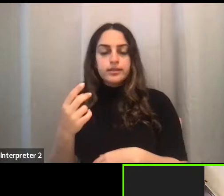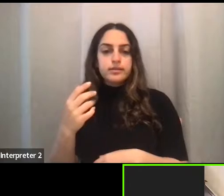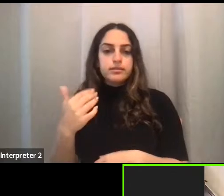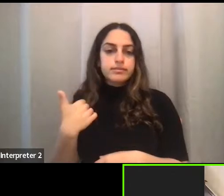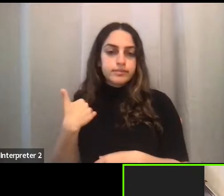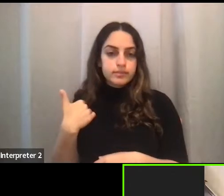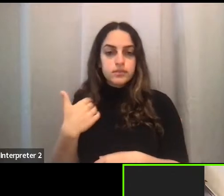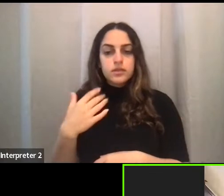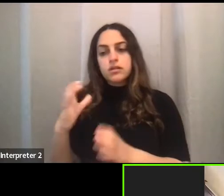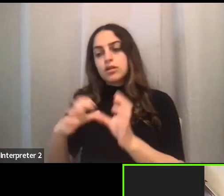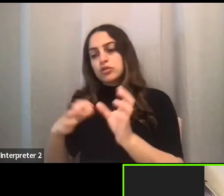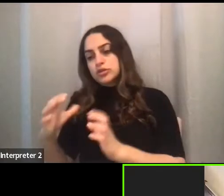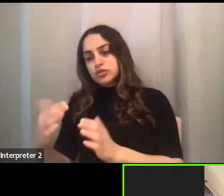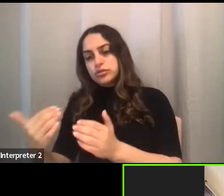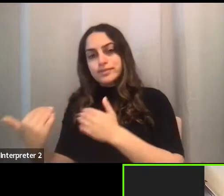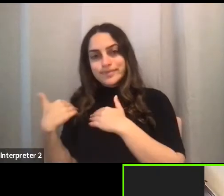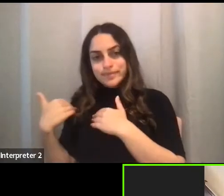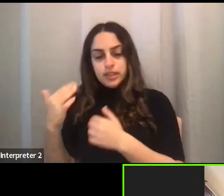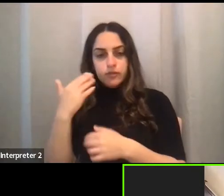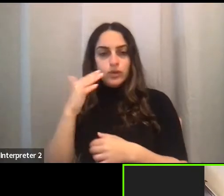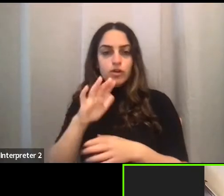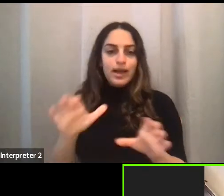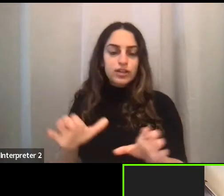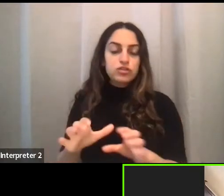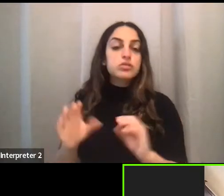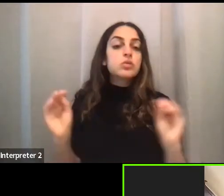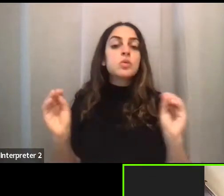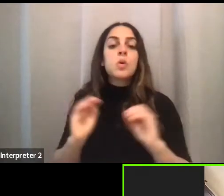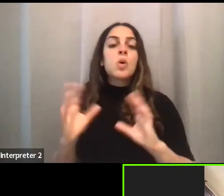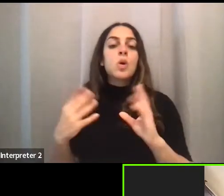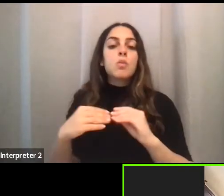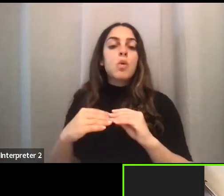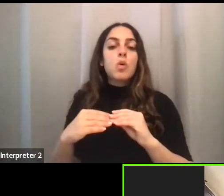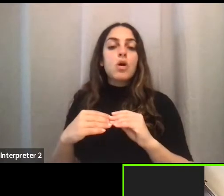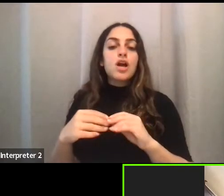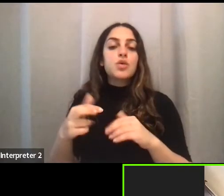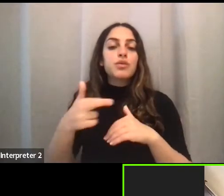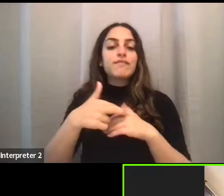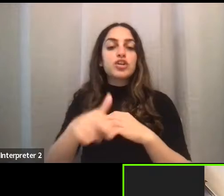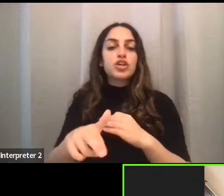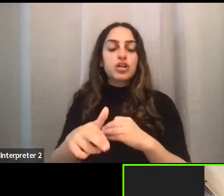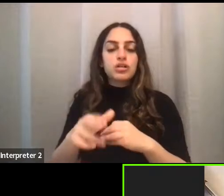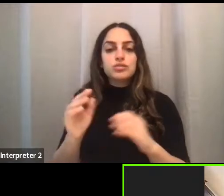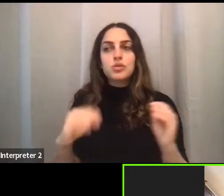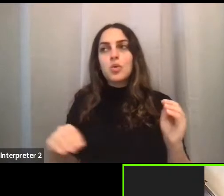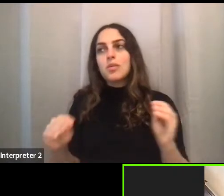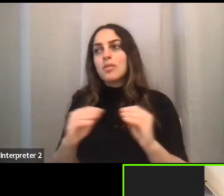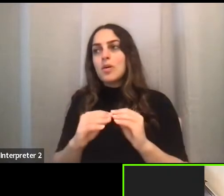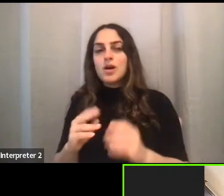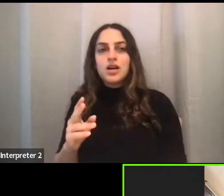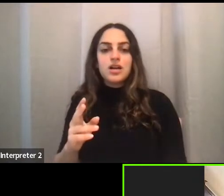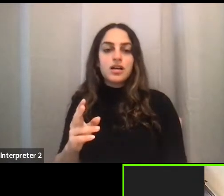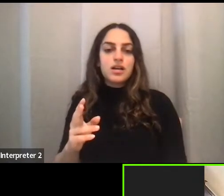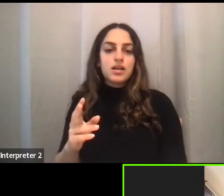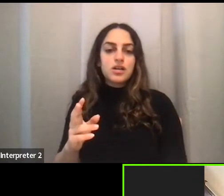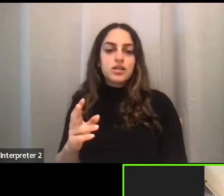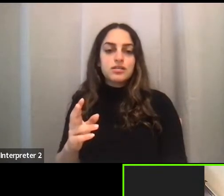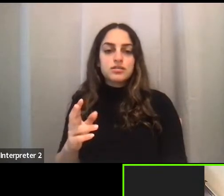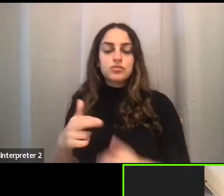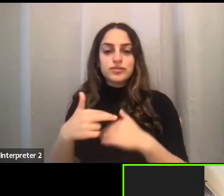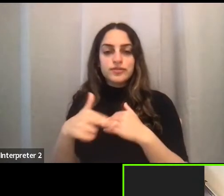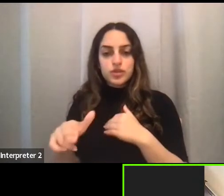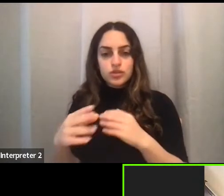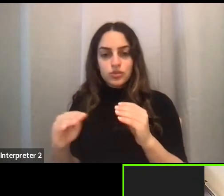contractors accountable for their actions no more no more referrals no more no more referrals no